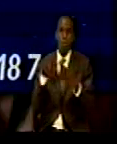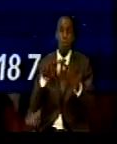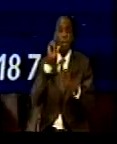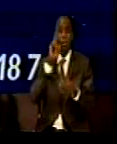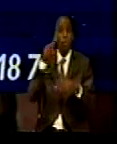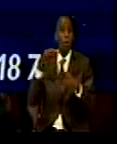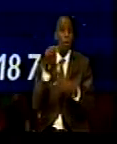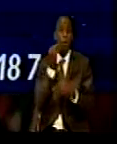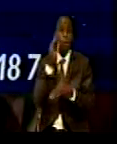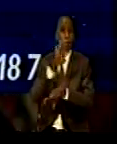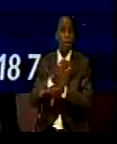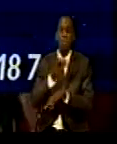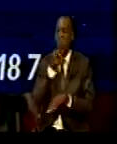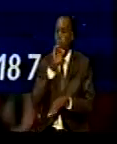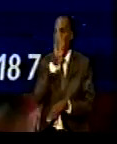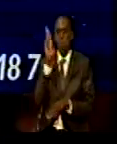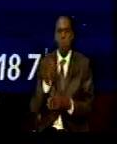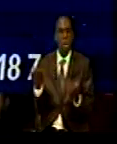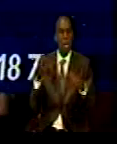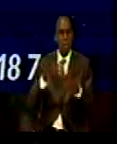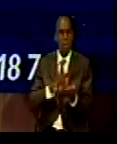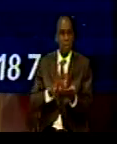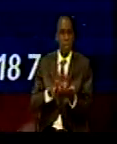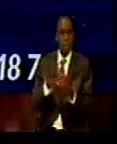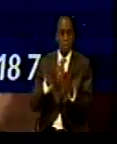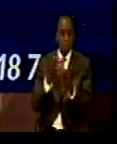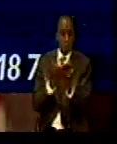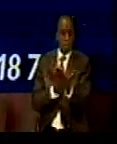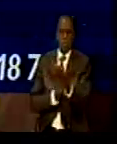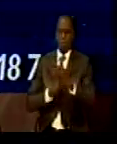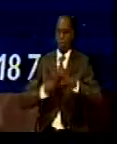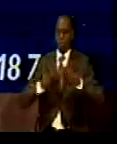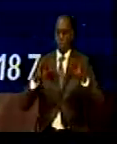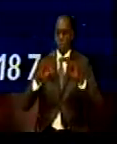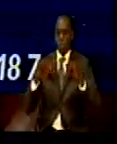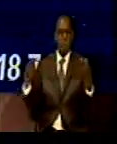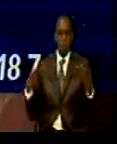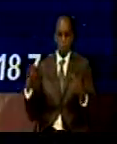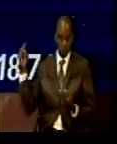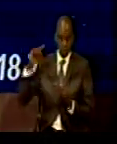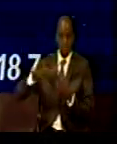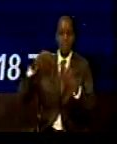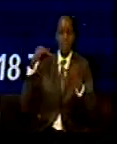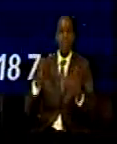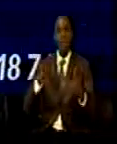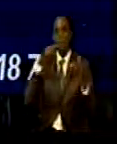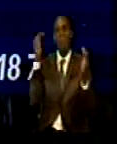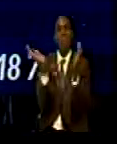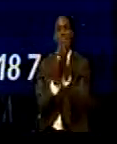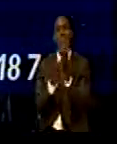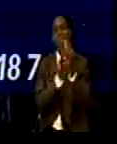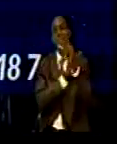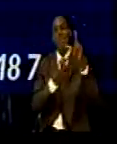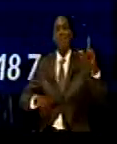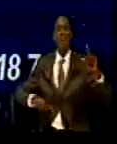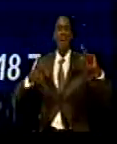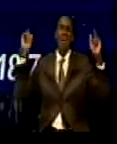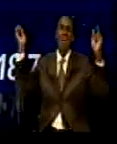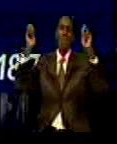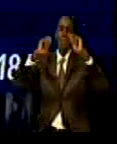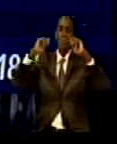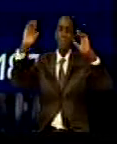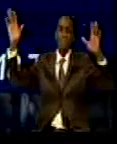medication. In the morning, I woke up, no pain up to now again. Praise the Lord!